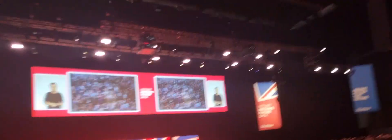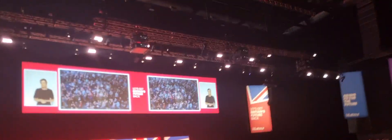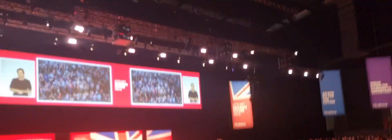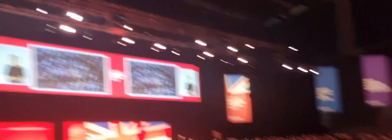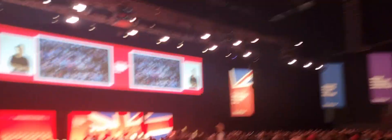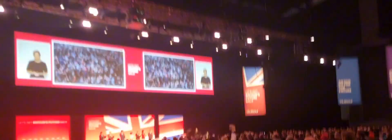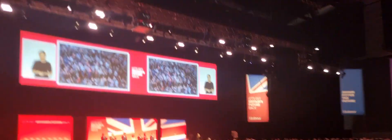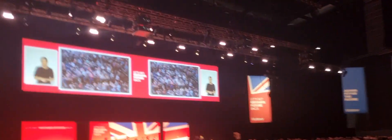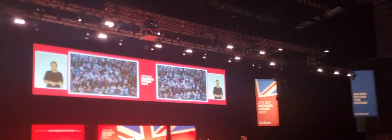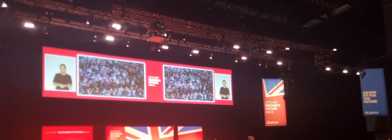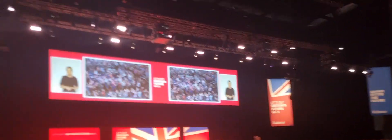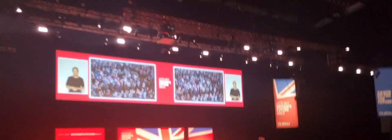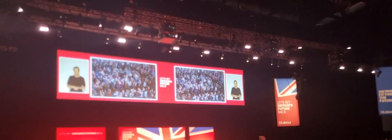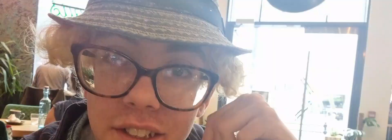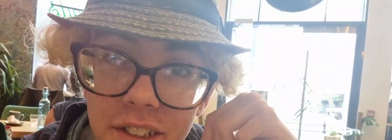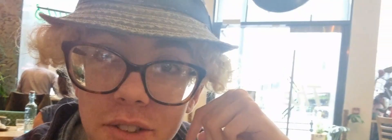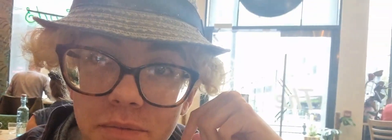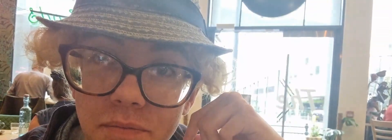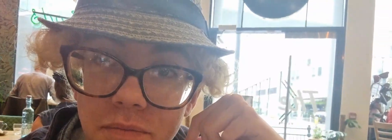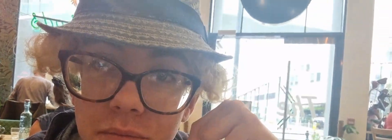land.